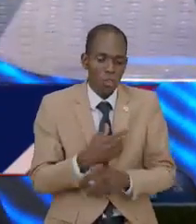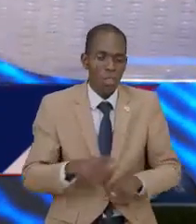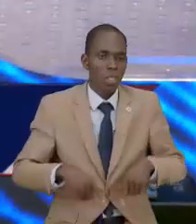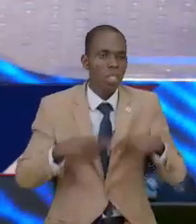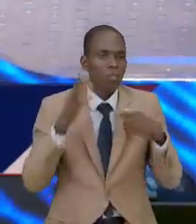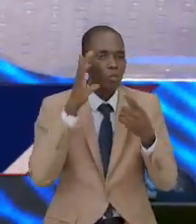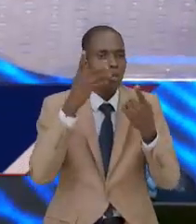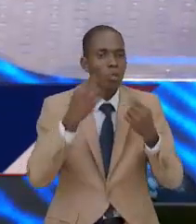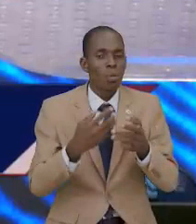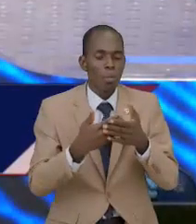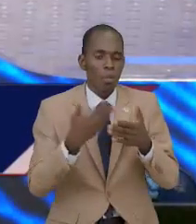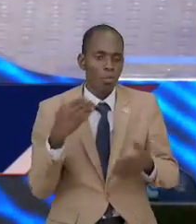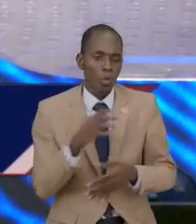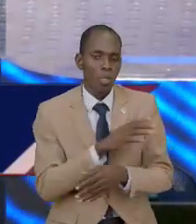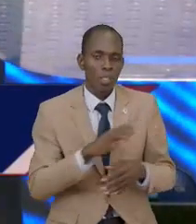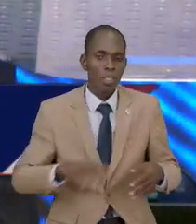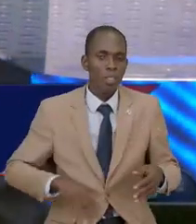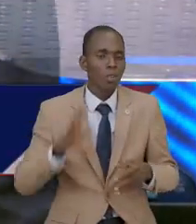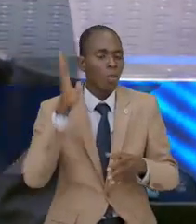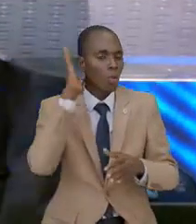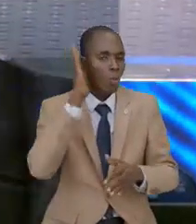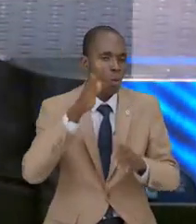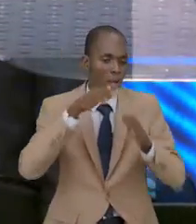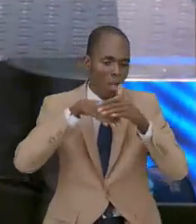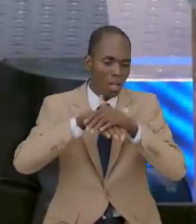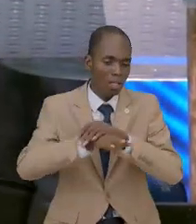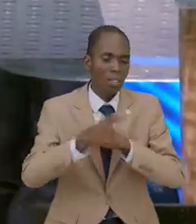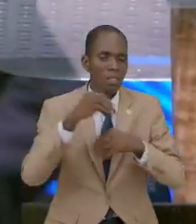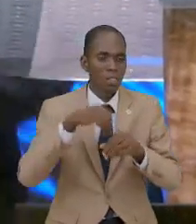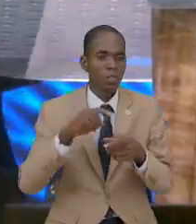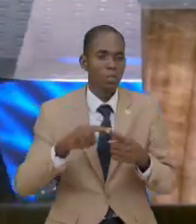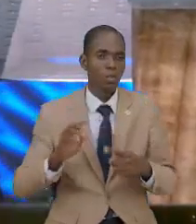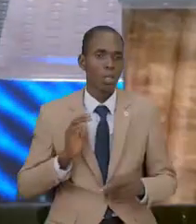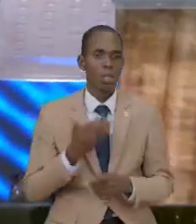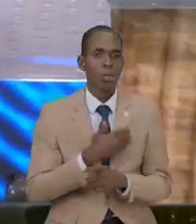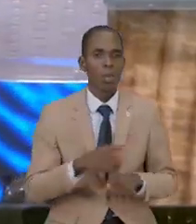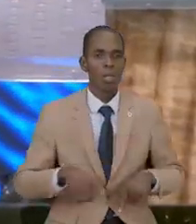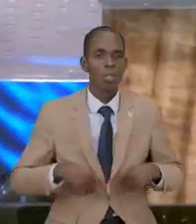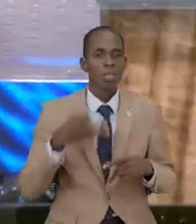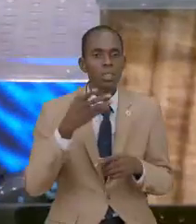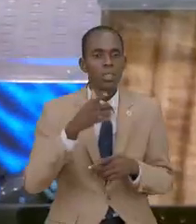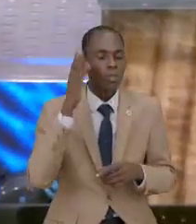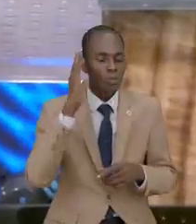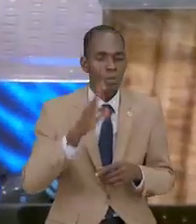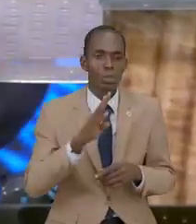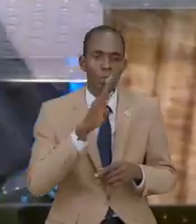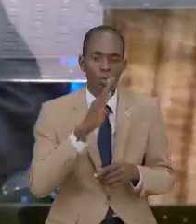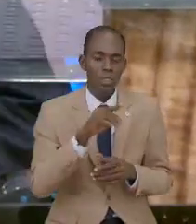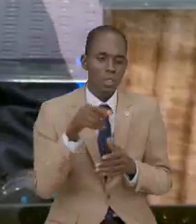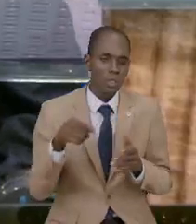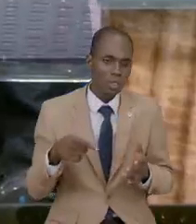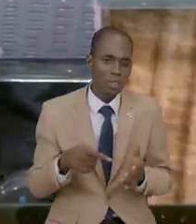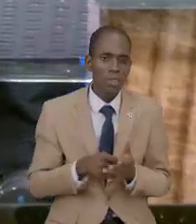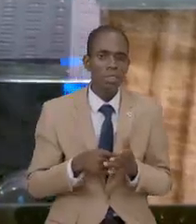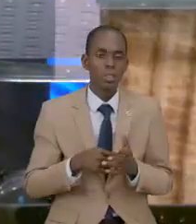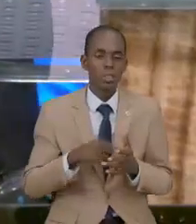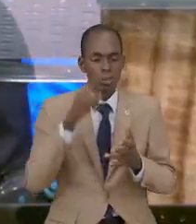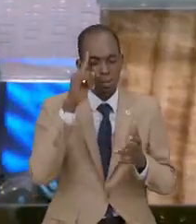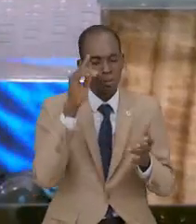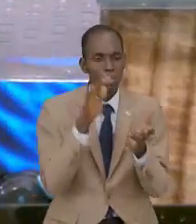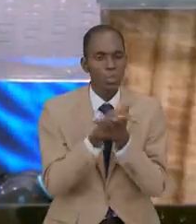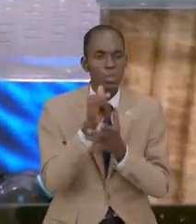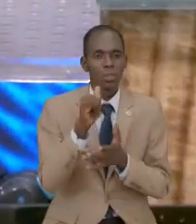before Christ will enter in our lives, there will be conviction that I need